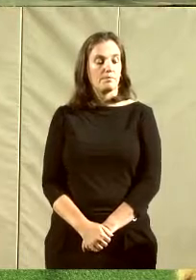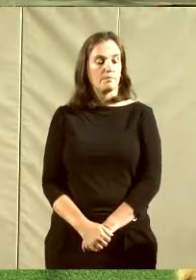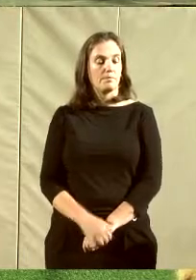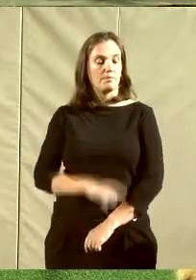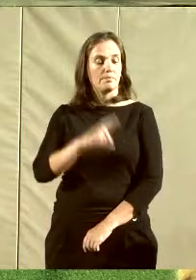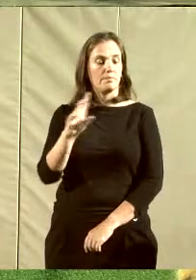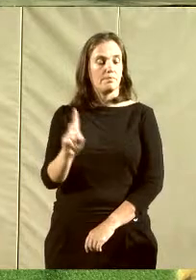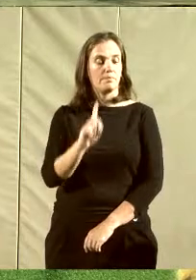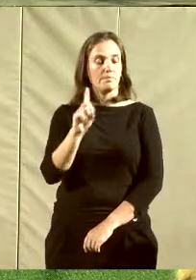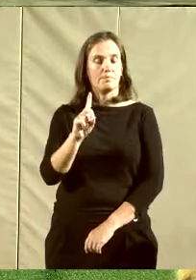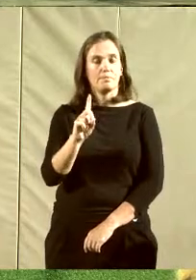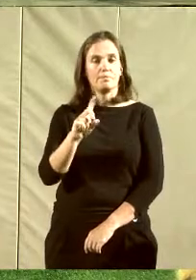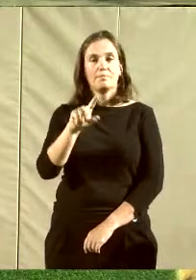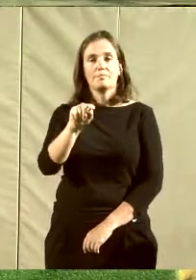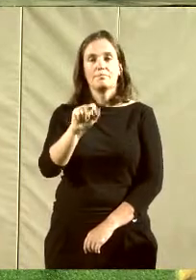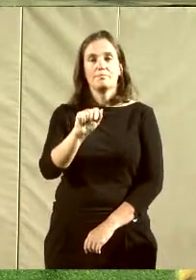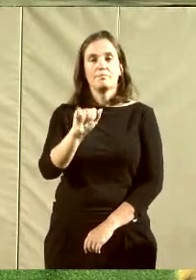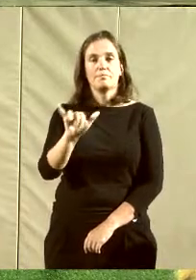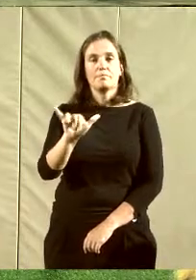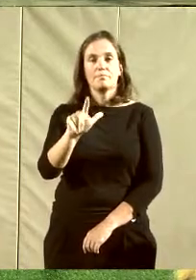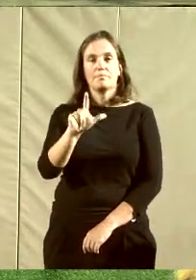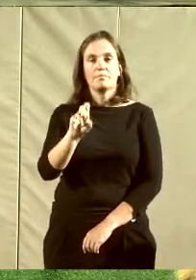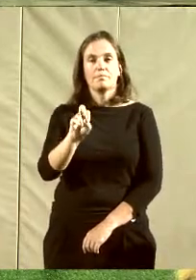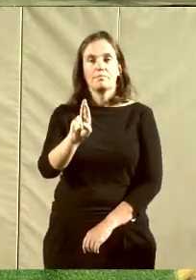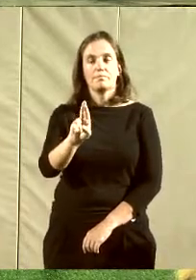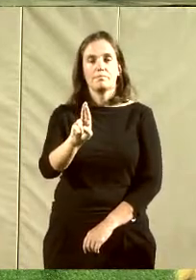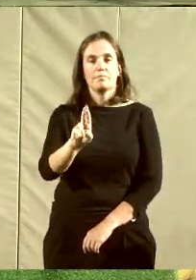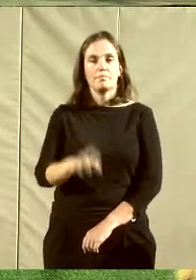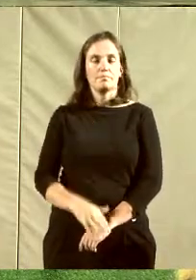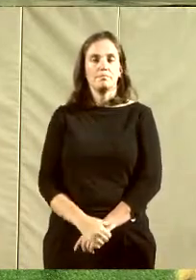Delaney Noel Taylor.